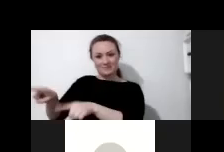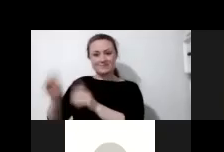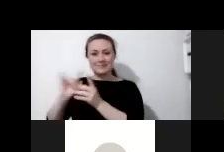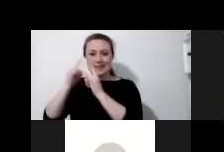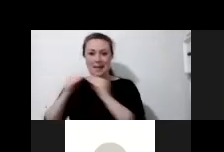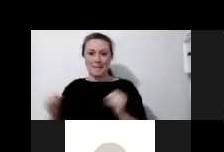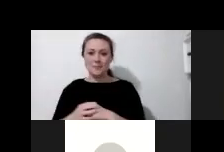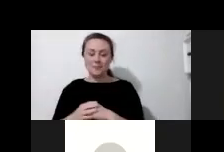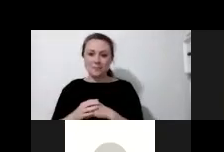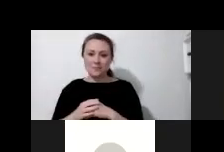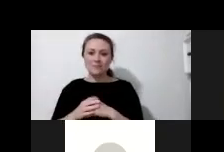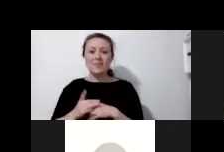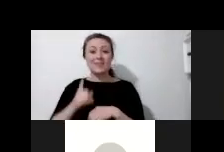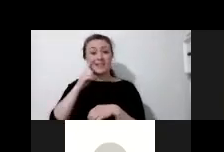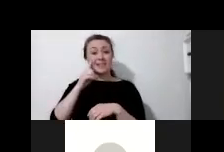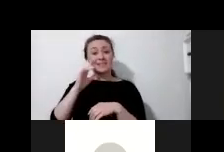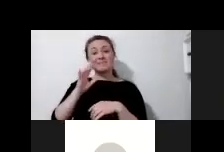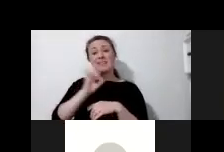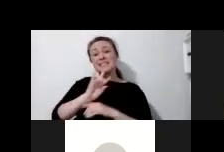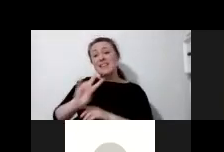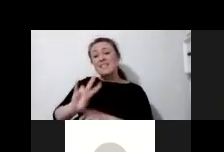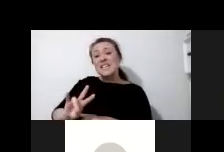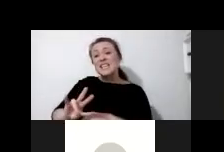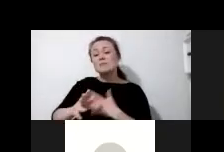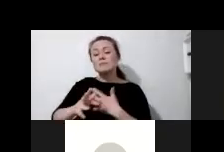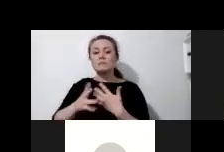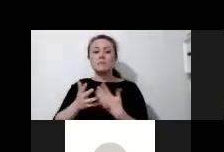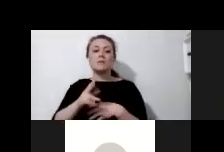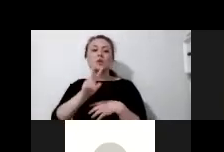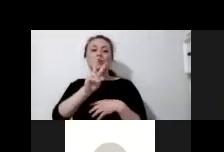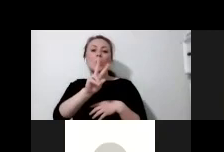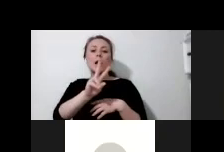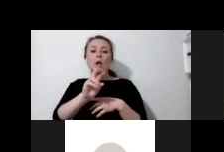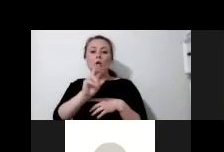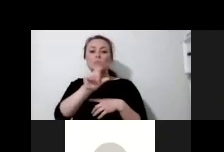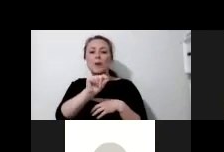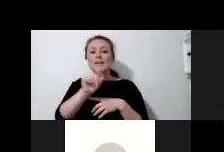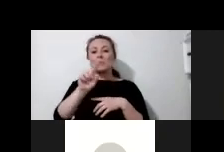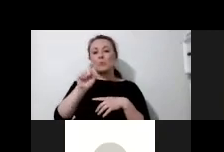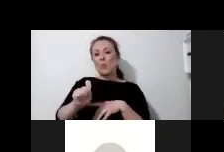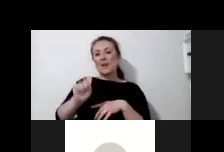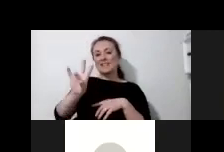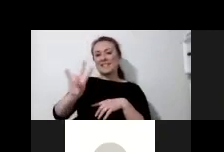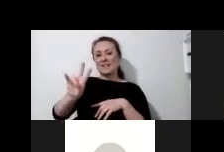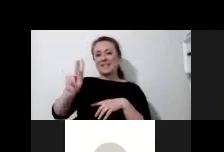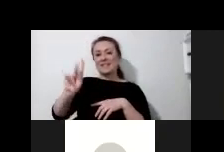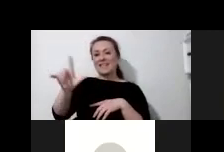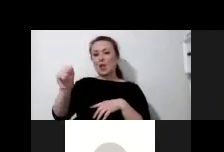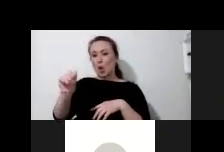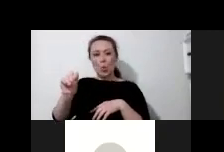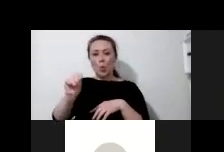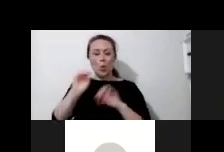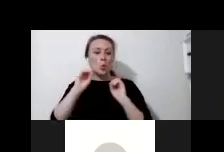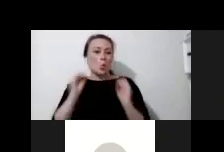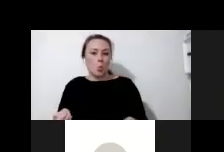So 7 years old, about 20.7 kilos, normal chest X-ray, no prior surgery